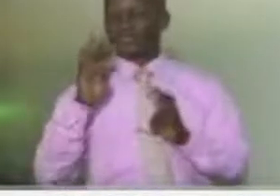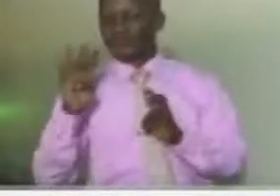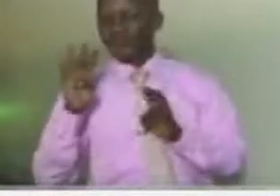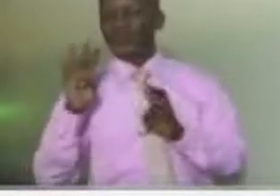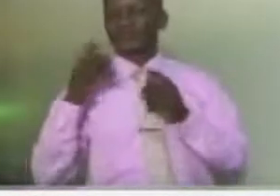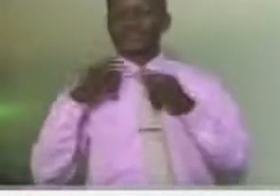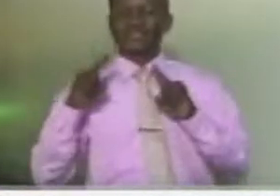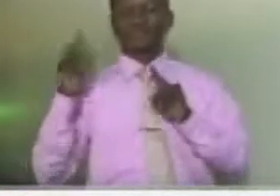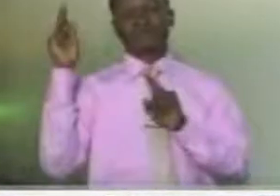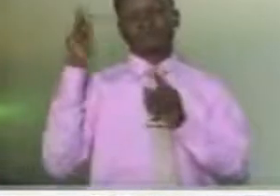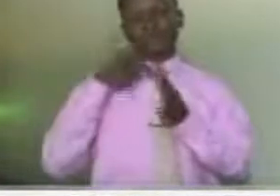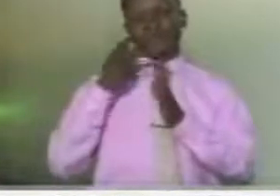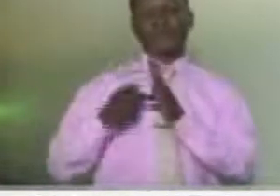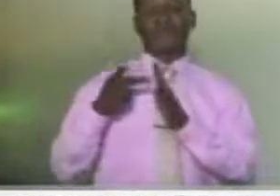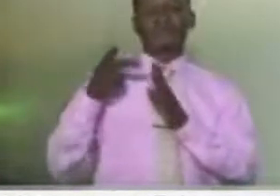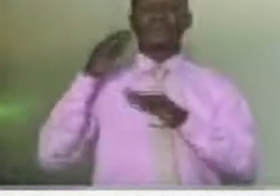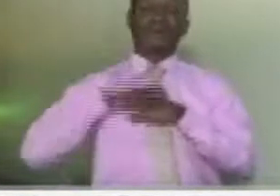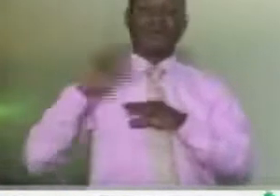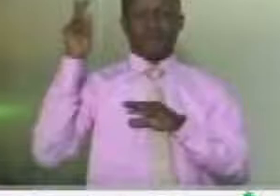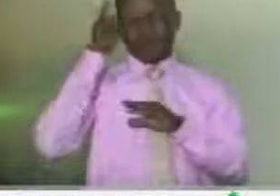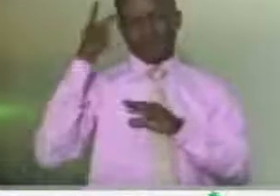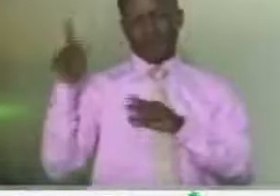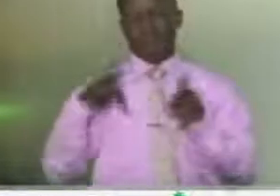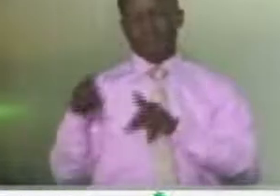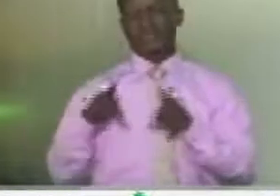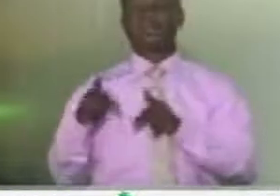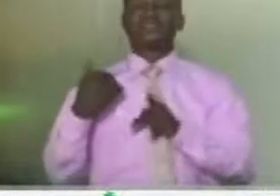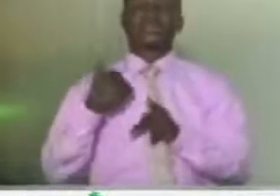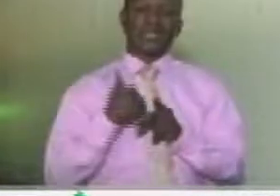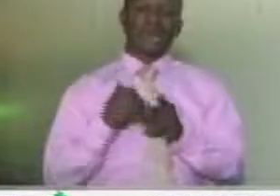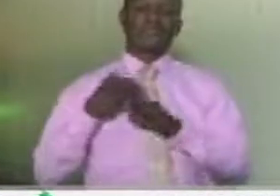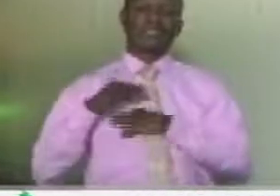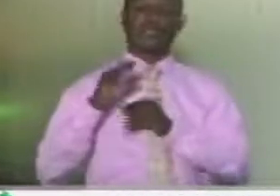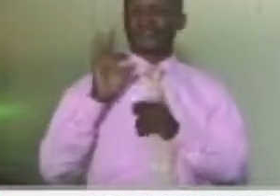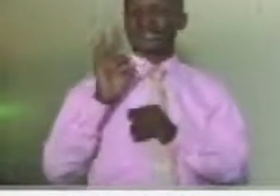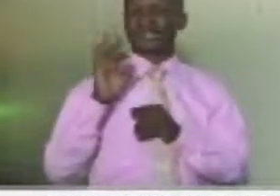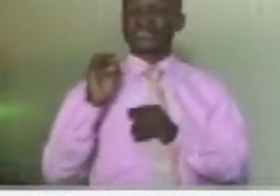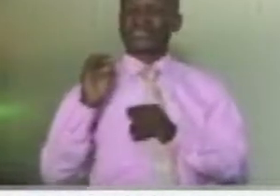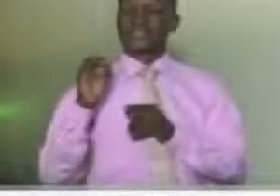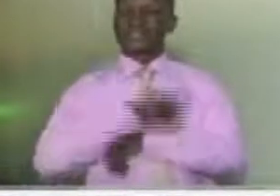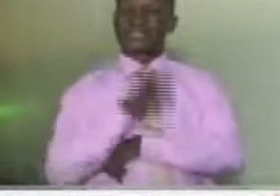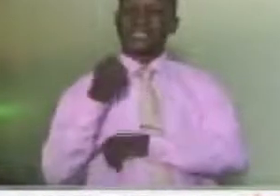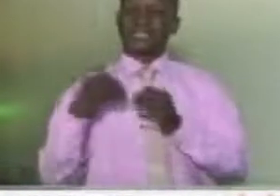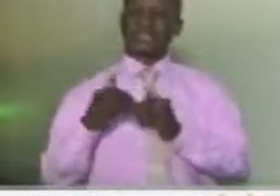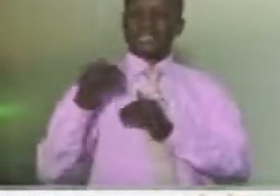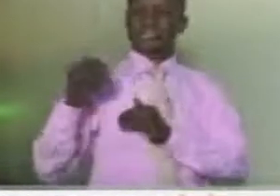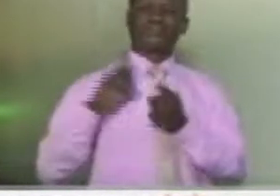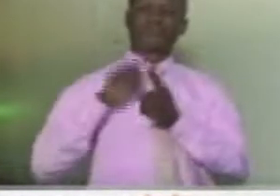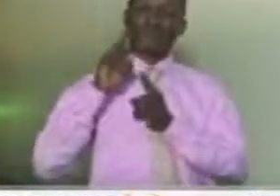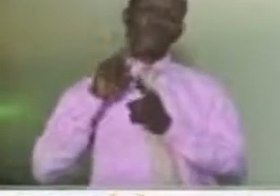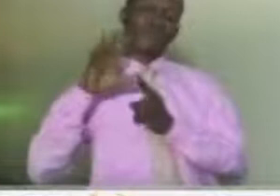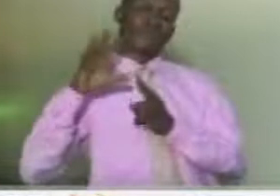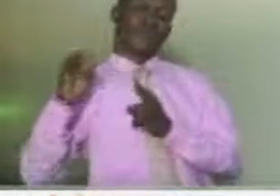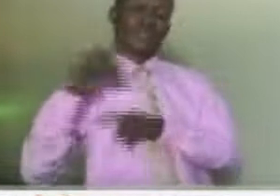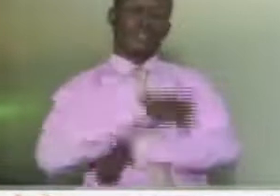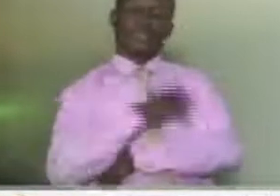public campaigns by political parties has been extended from 90 days to 150 days before polling day,